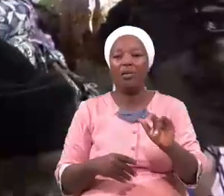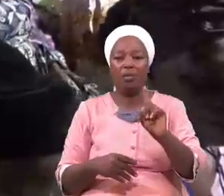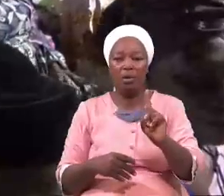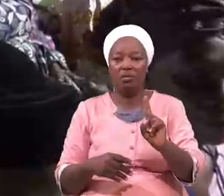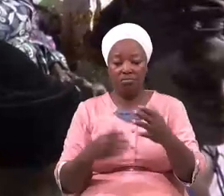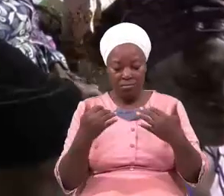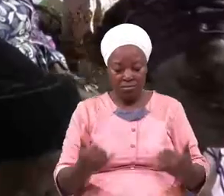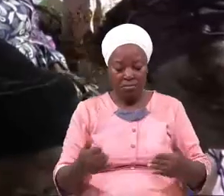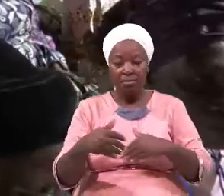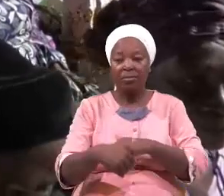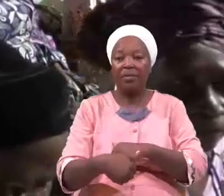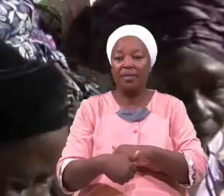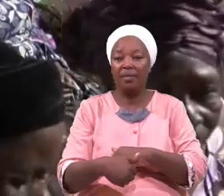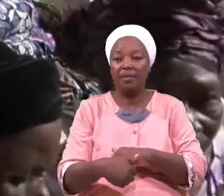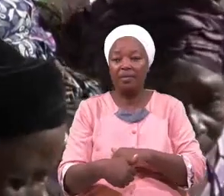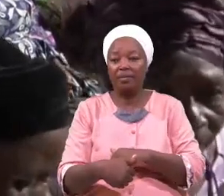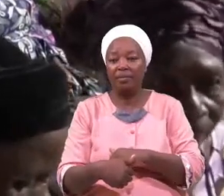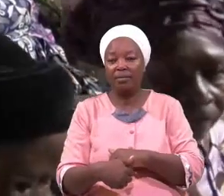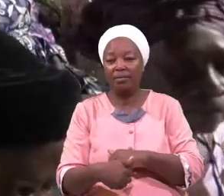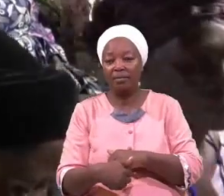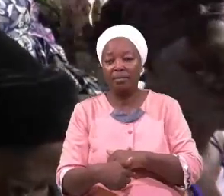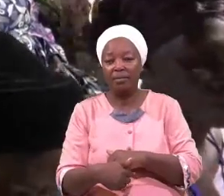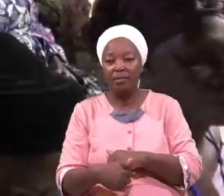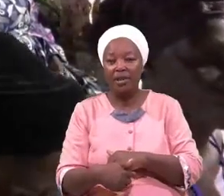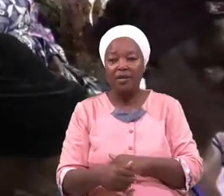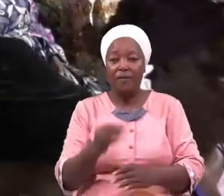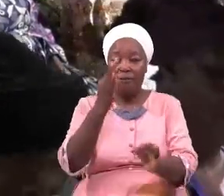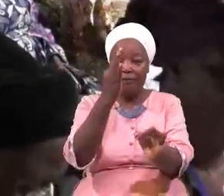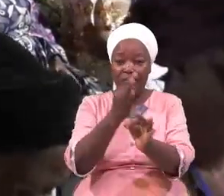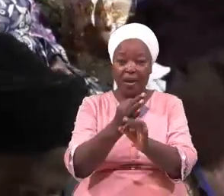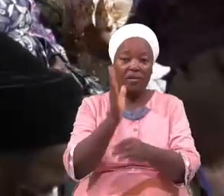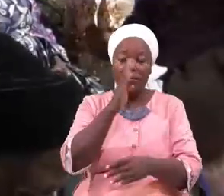Tonight, faith will be born inside you.